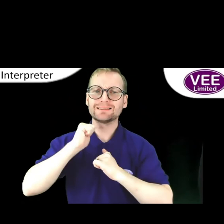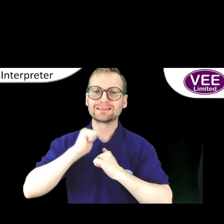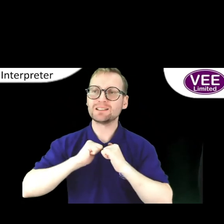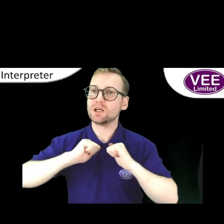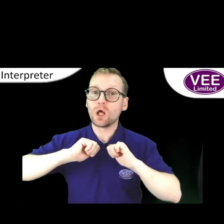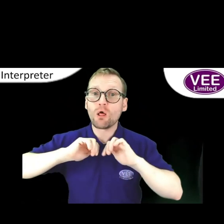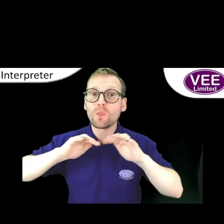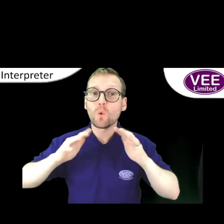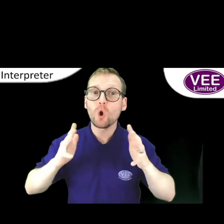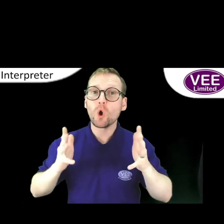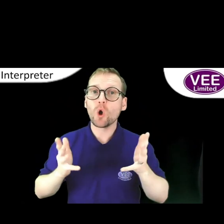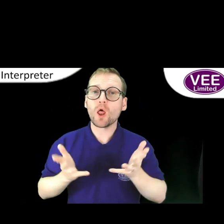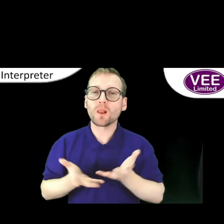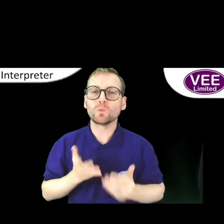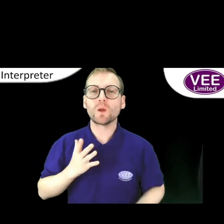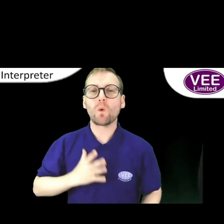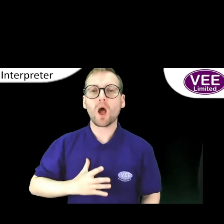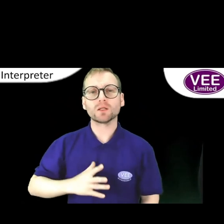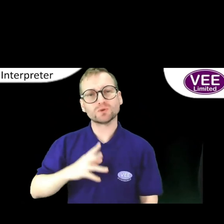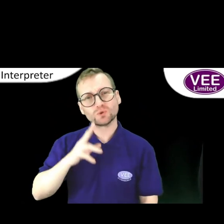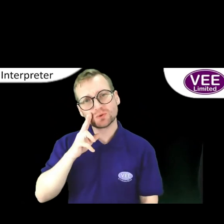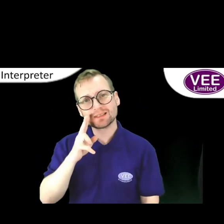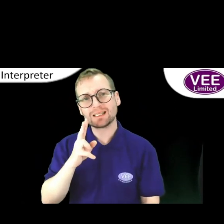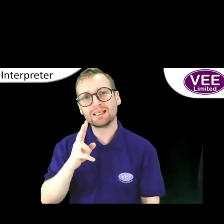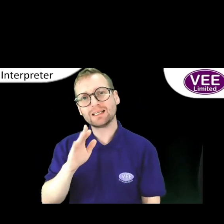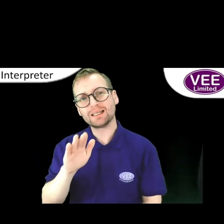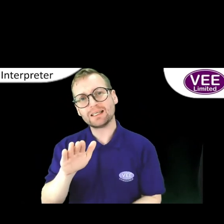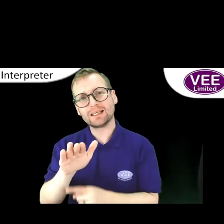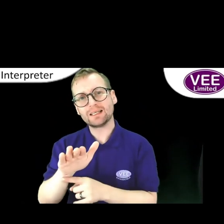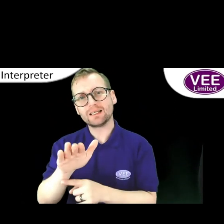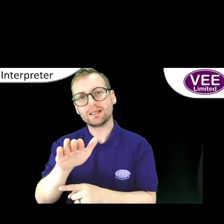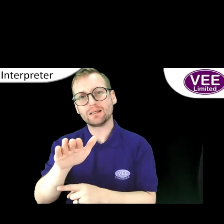world we want to see.